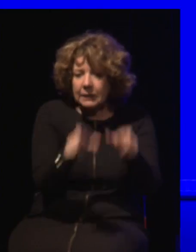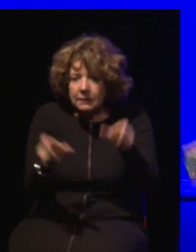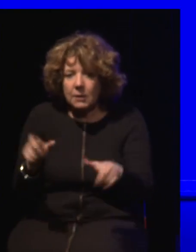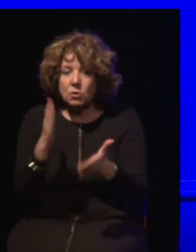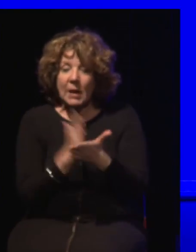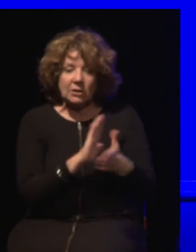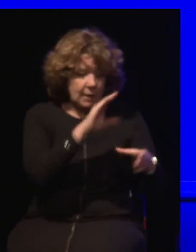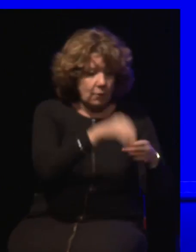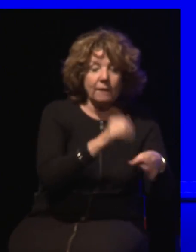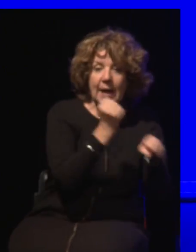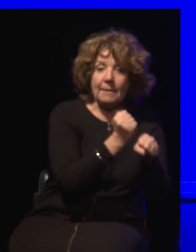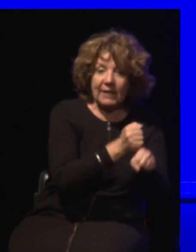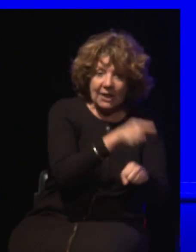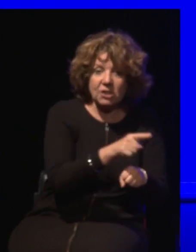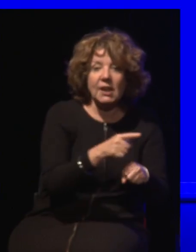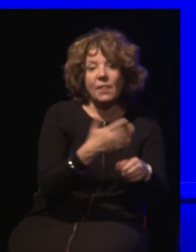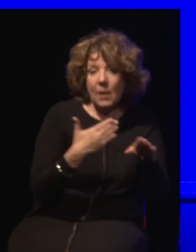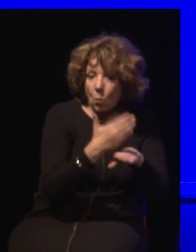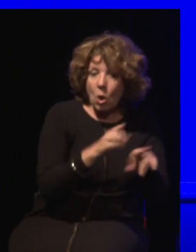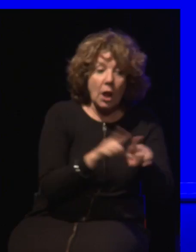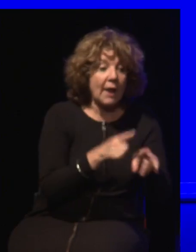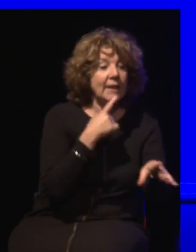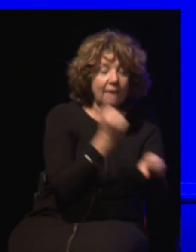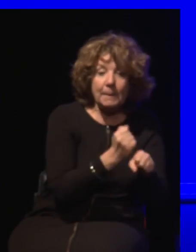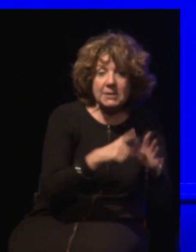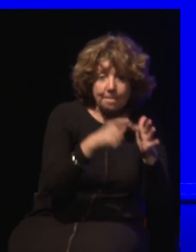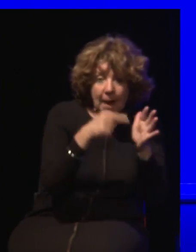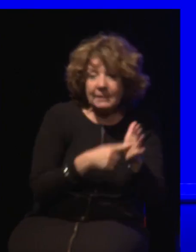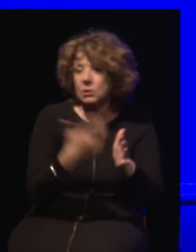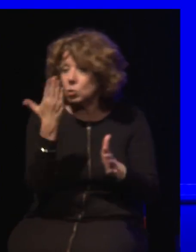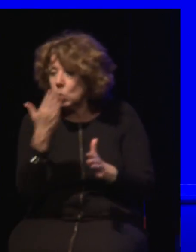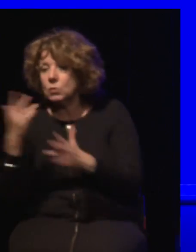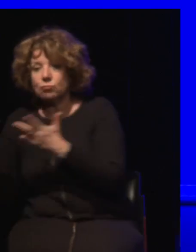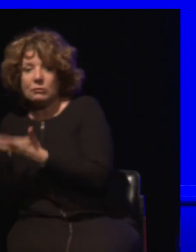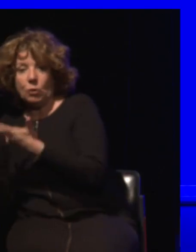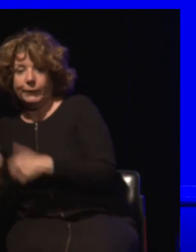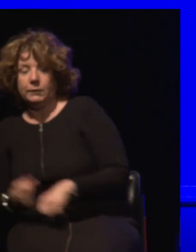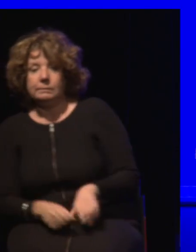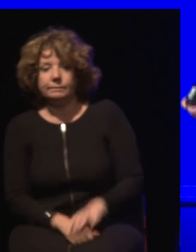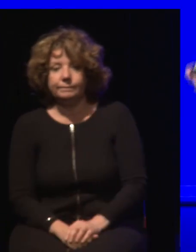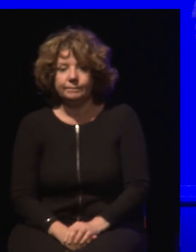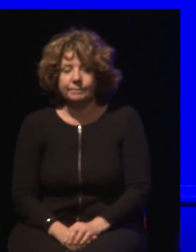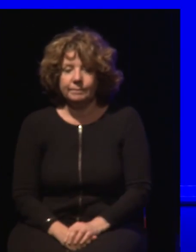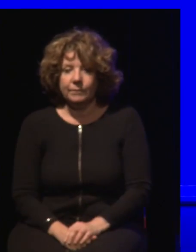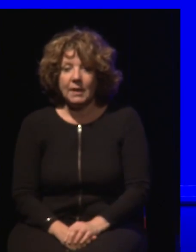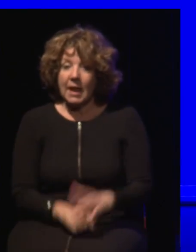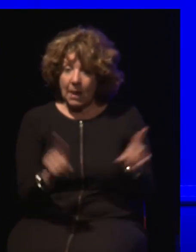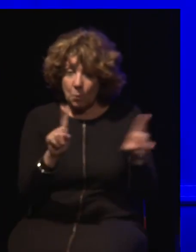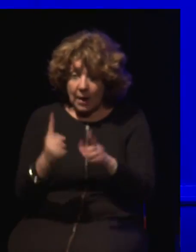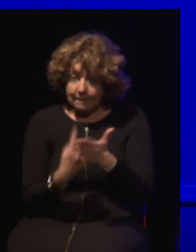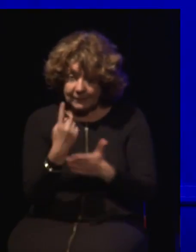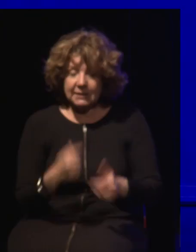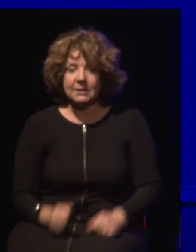gamification in their contexts, from government departments to schools and restaurants. And I've found that all of